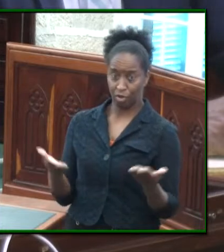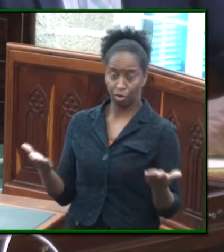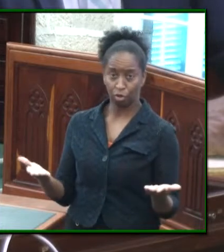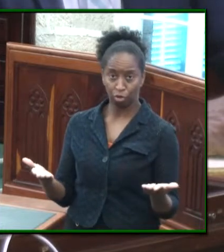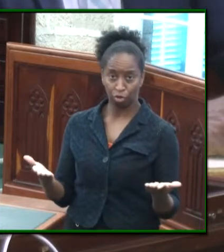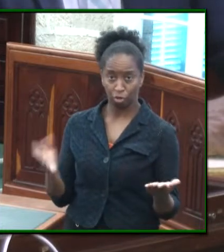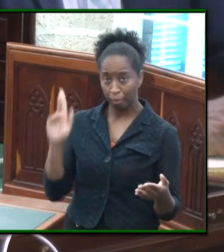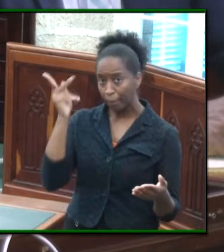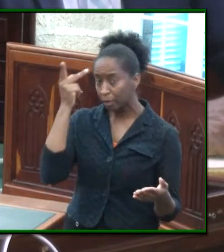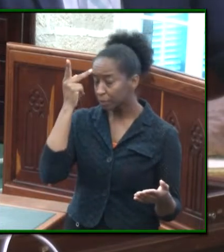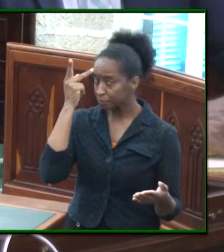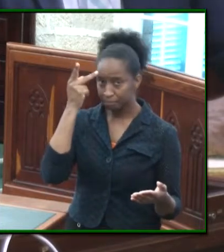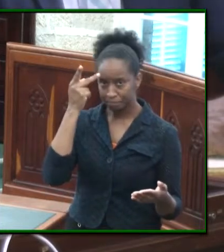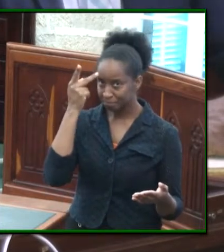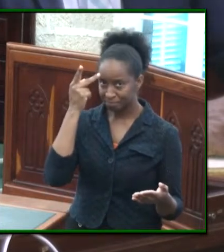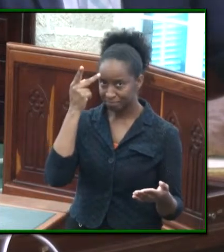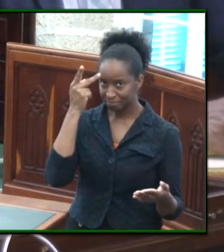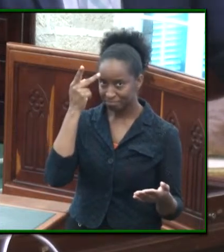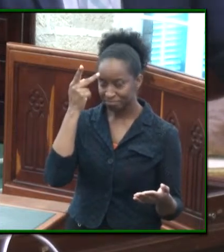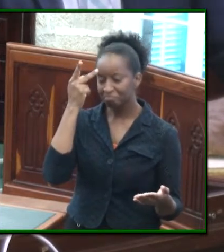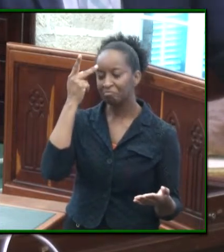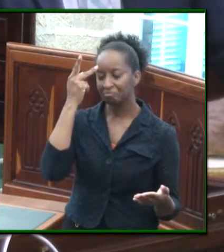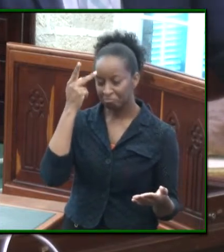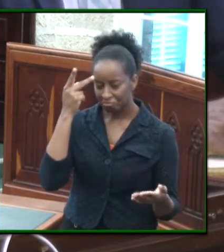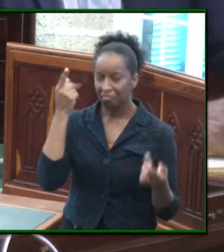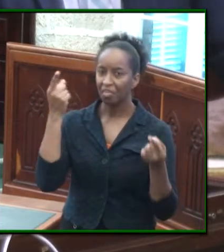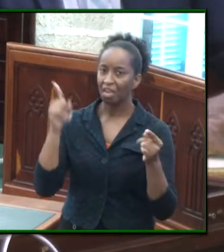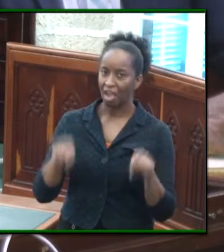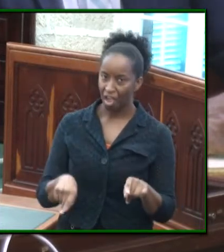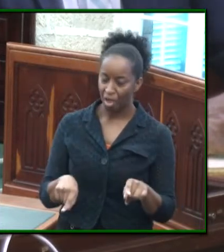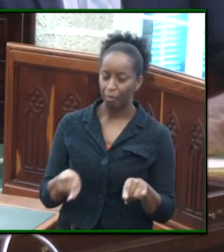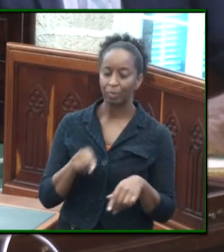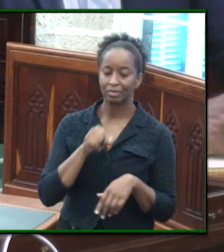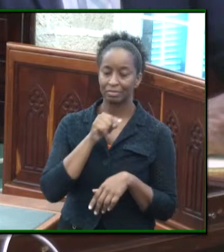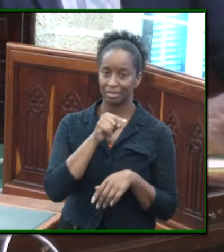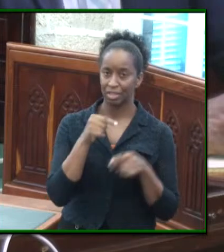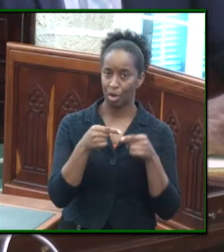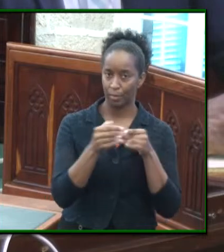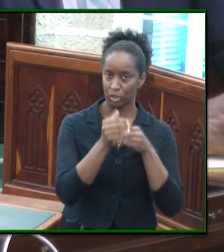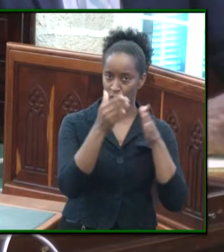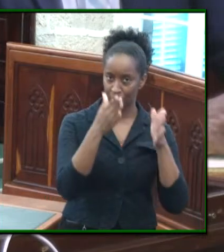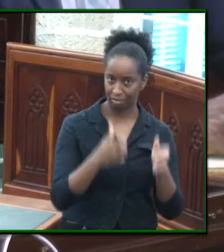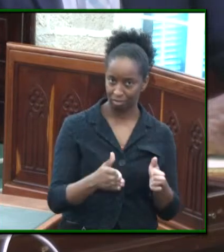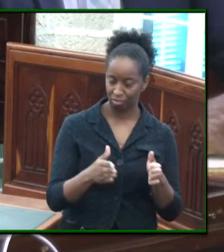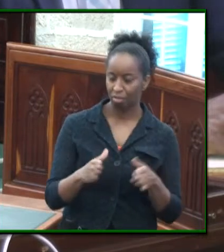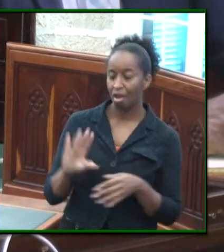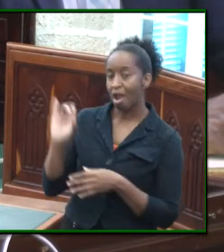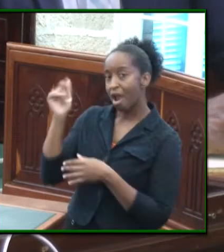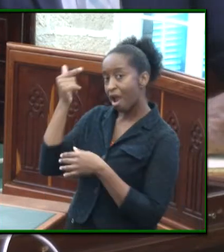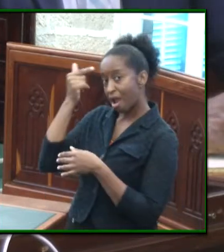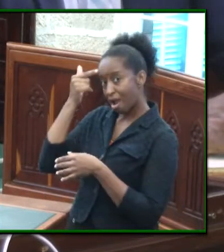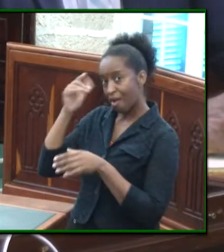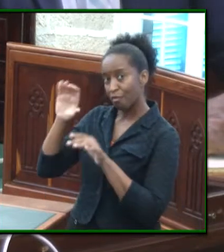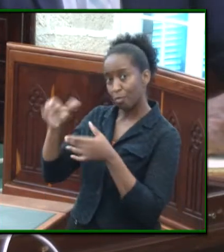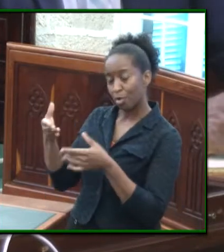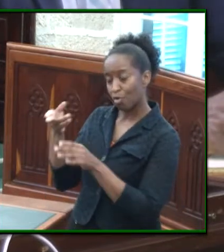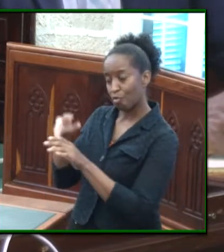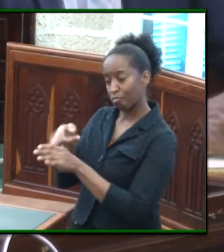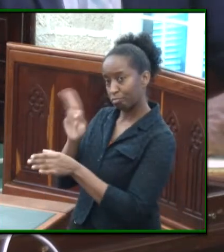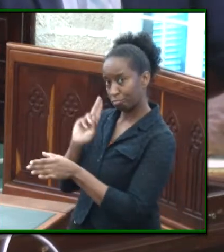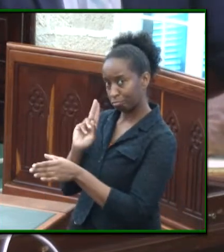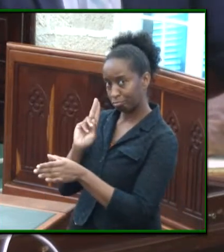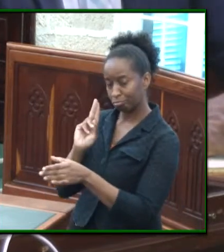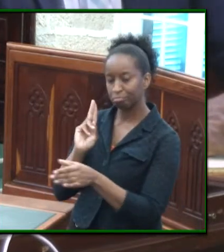of the commission so that they could do the Honourable Member the courtesy of meeting with him to